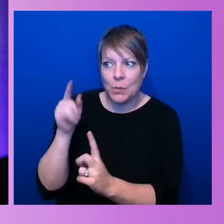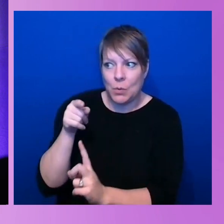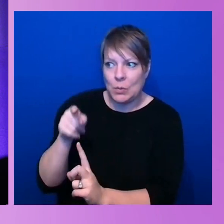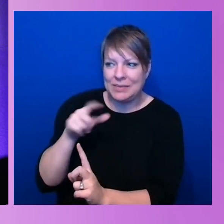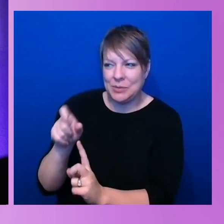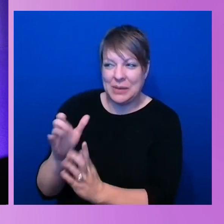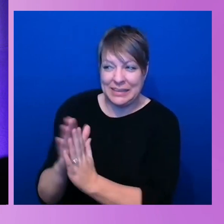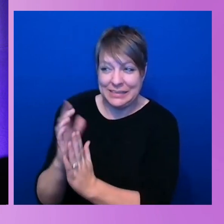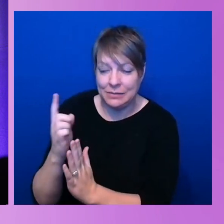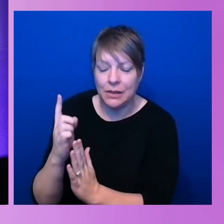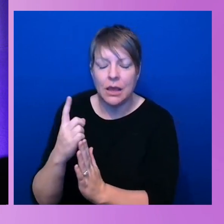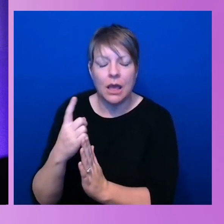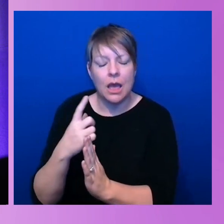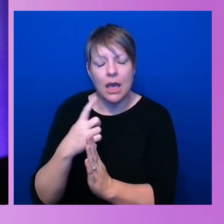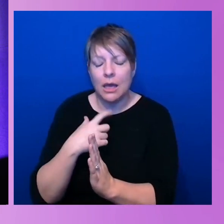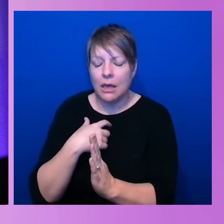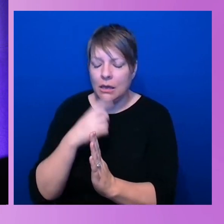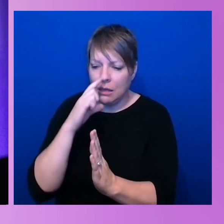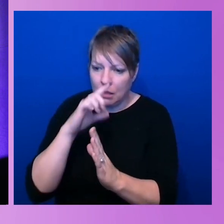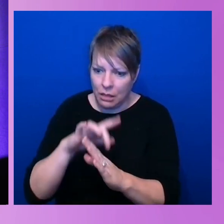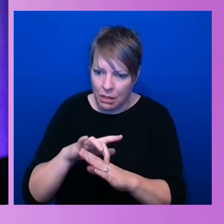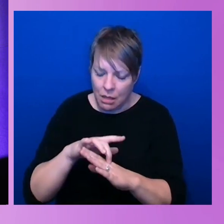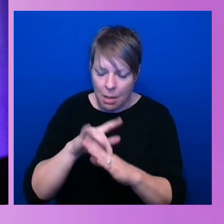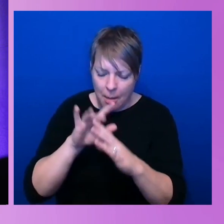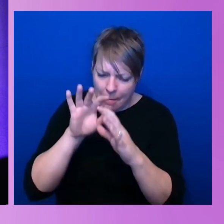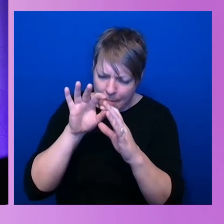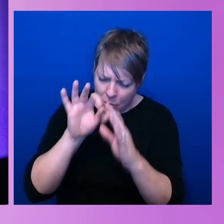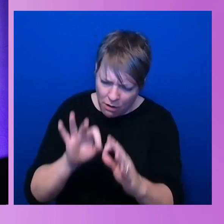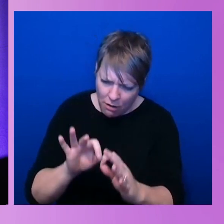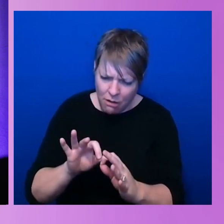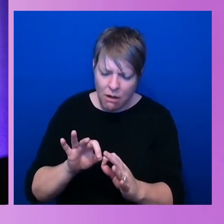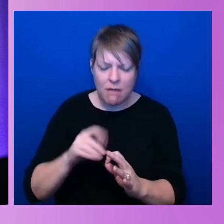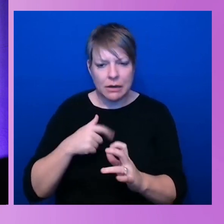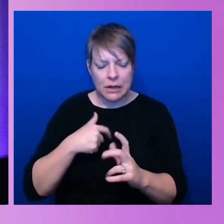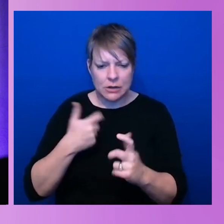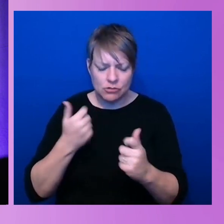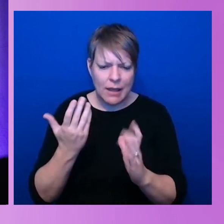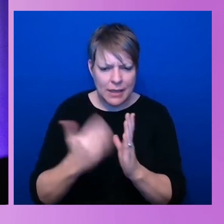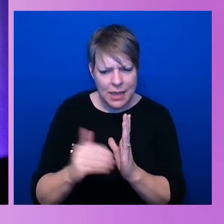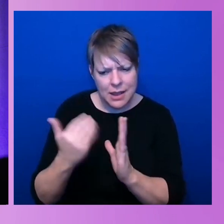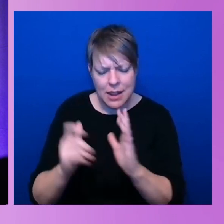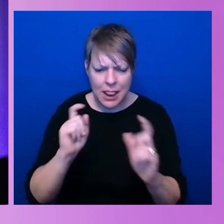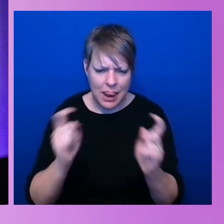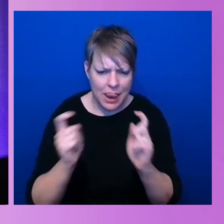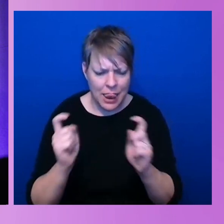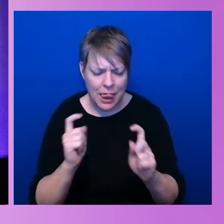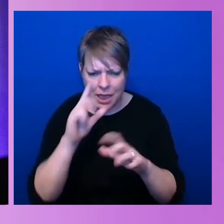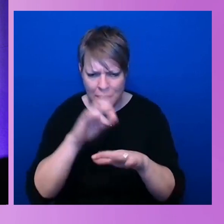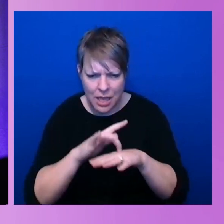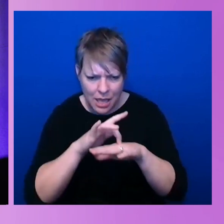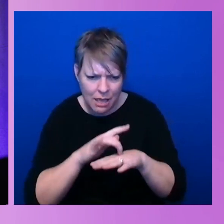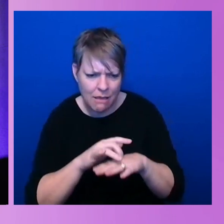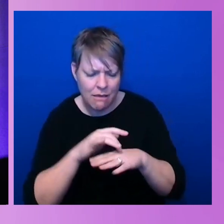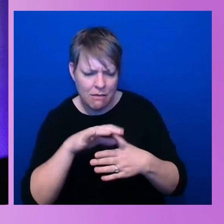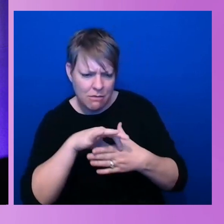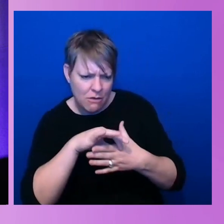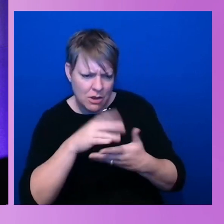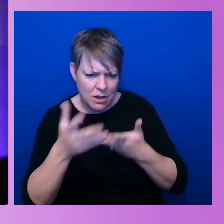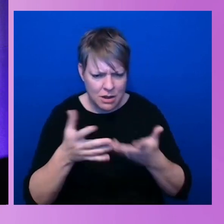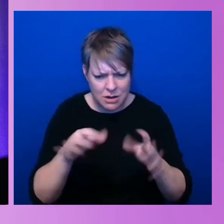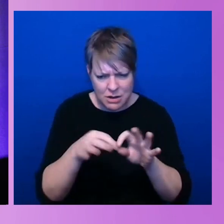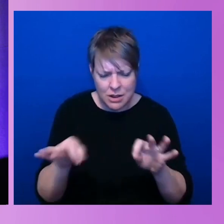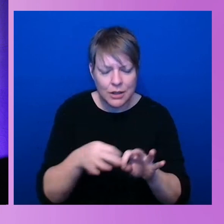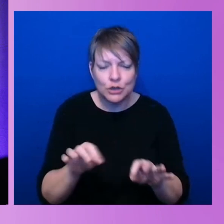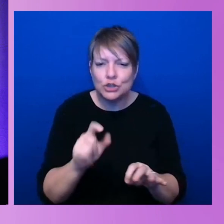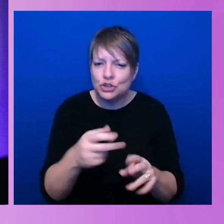a perfectionist, chasing the perfect version of the message and obsessing over context setting. What should take me minutes